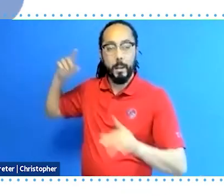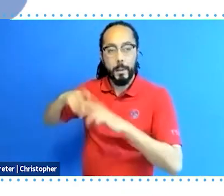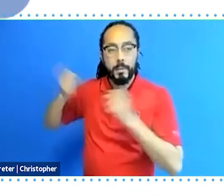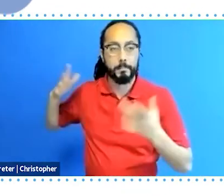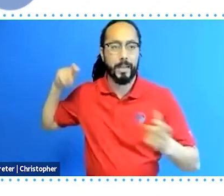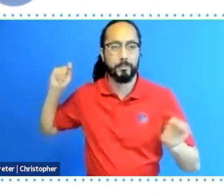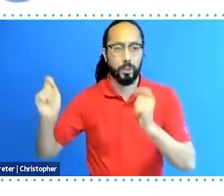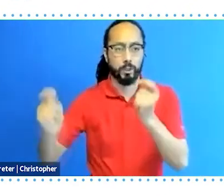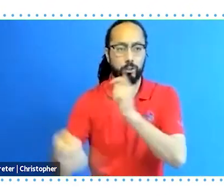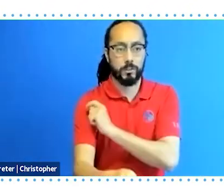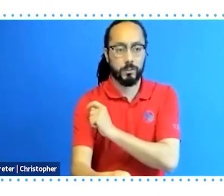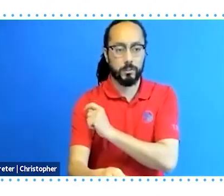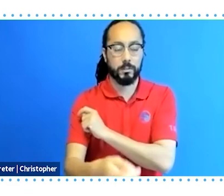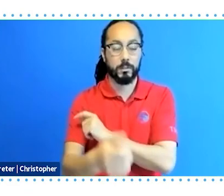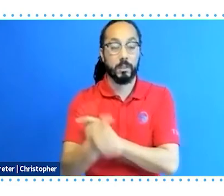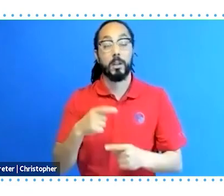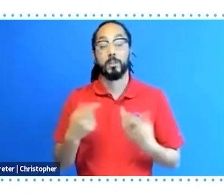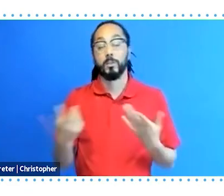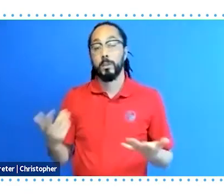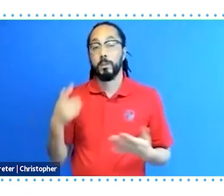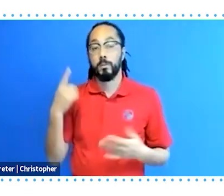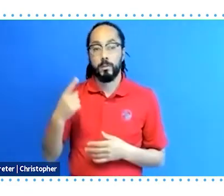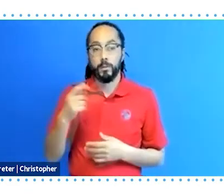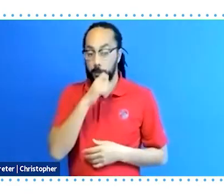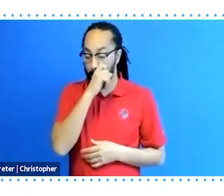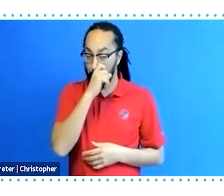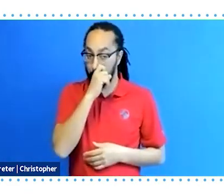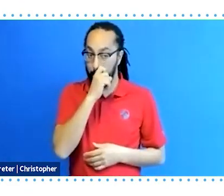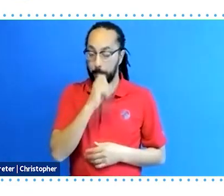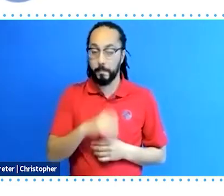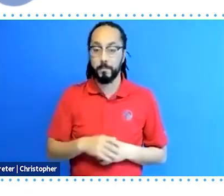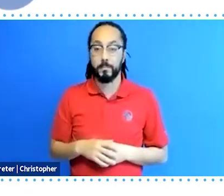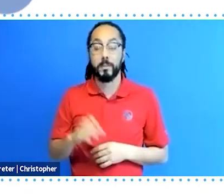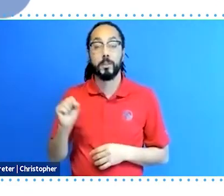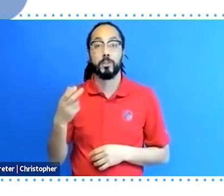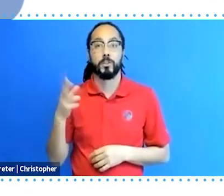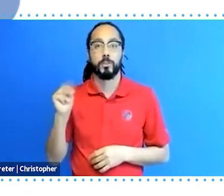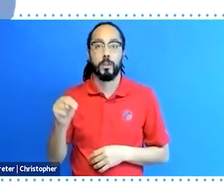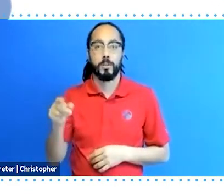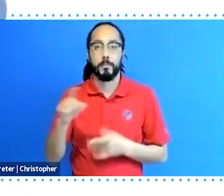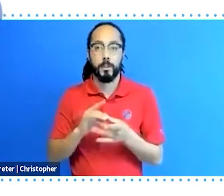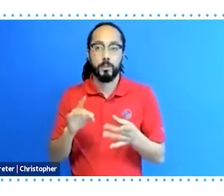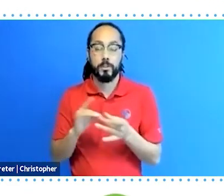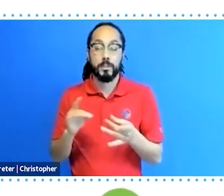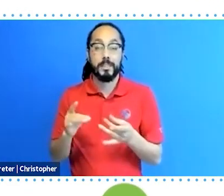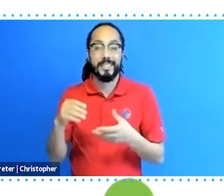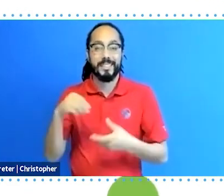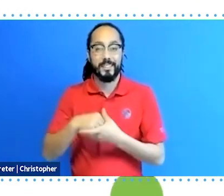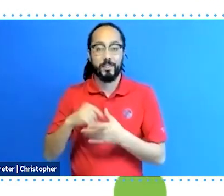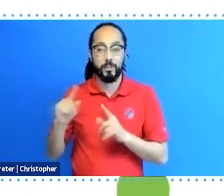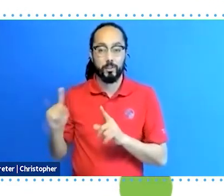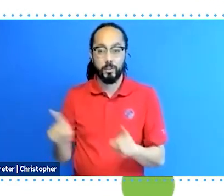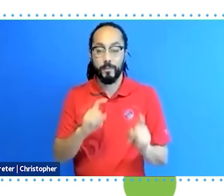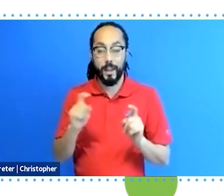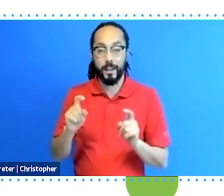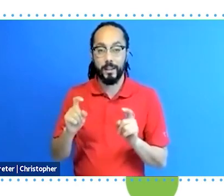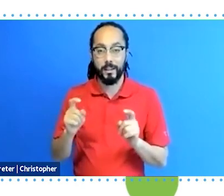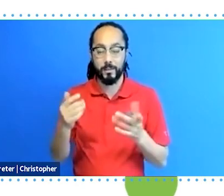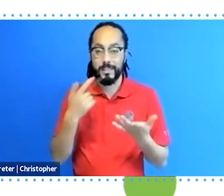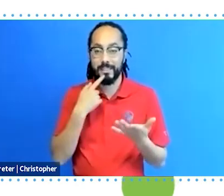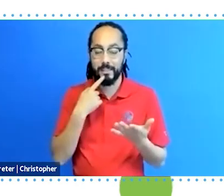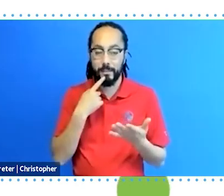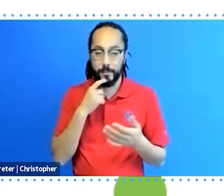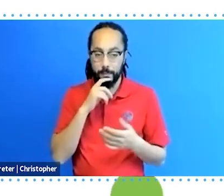as to whether or not, and Shawn, you were mentioning this, because it's one of the questions that we asked in the survey, which was if we didn't have